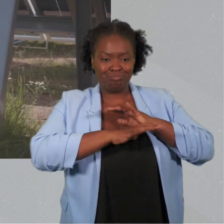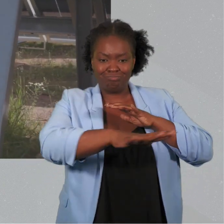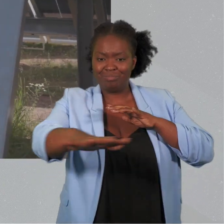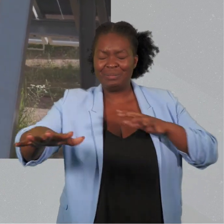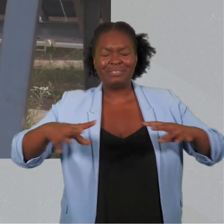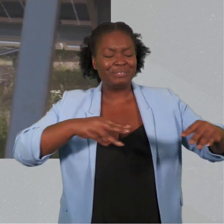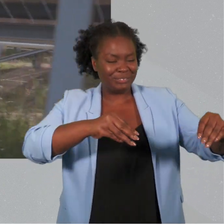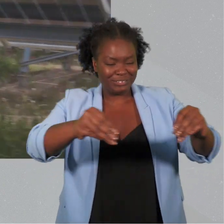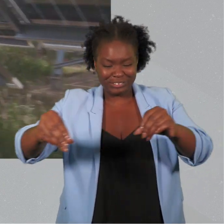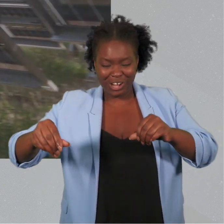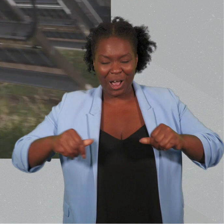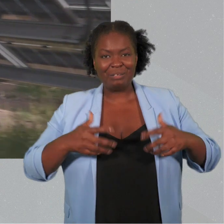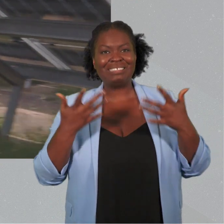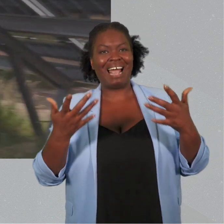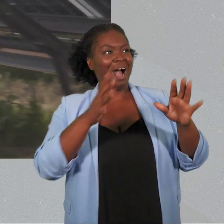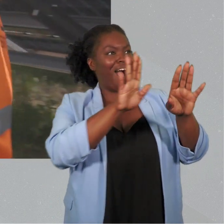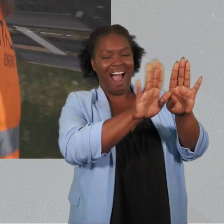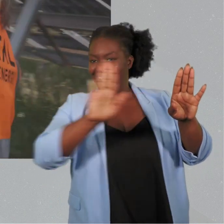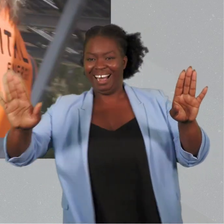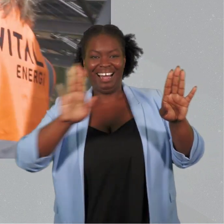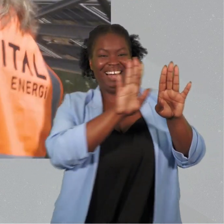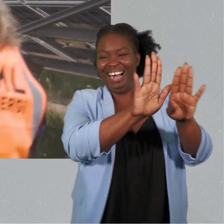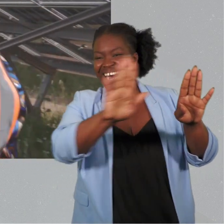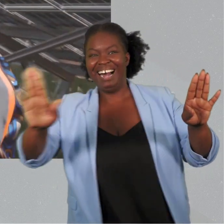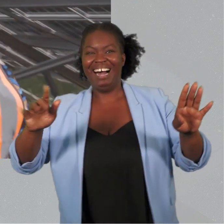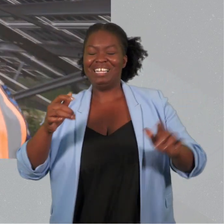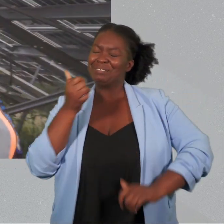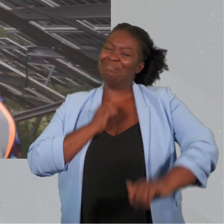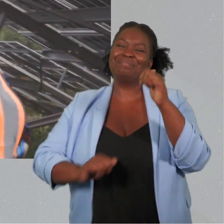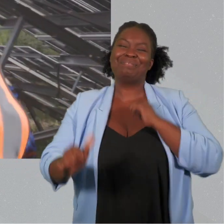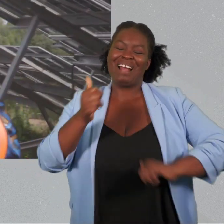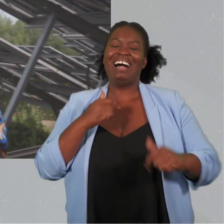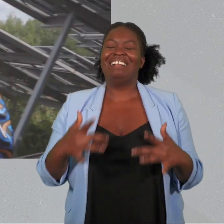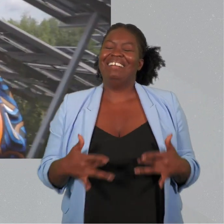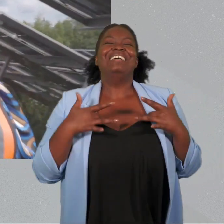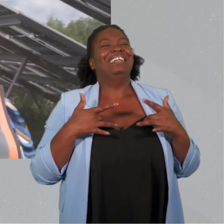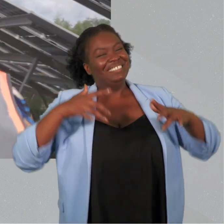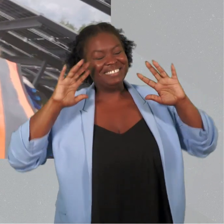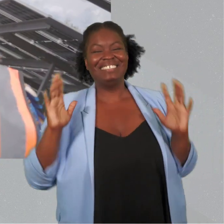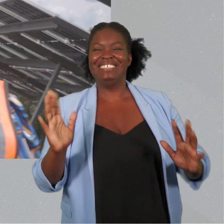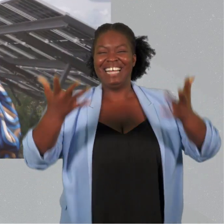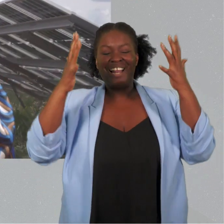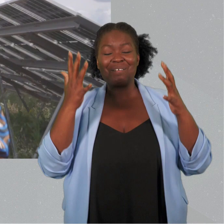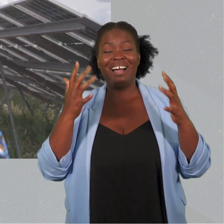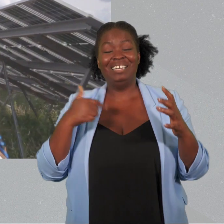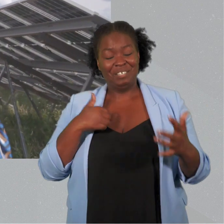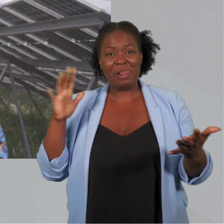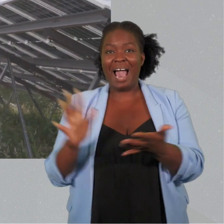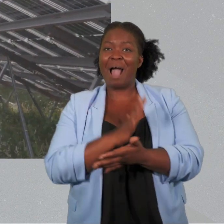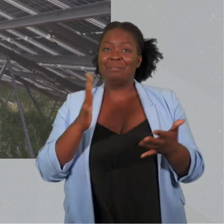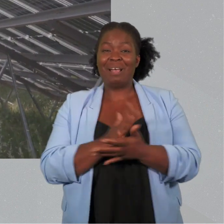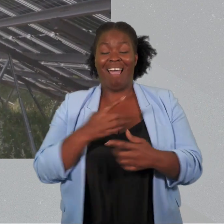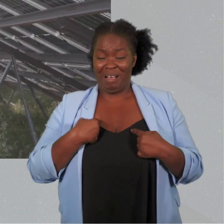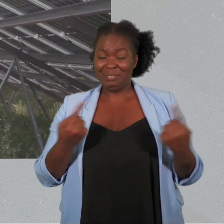And now you have all of these panels in here. I am so proud. It's something to celebrate and I'm actually happy to be able to